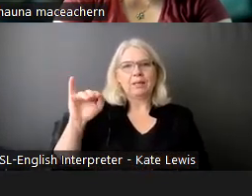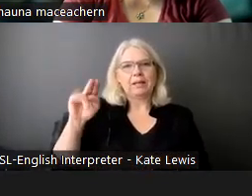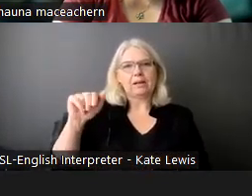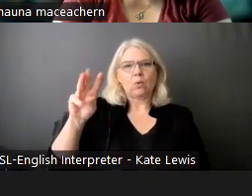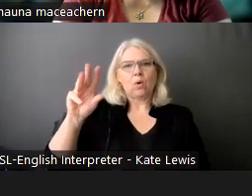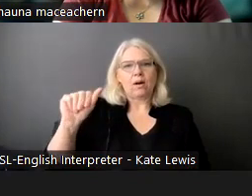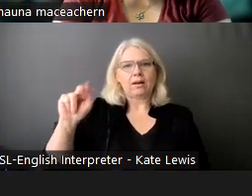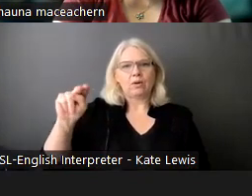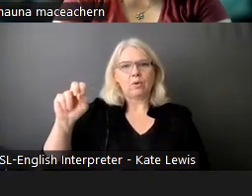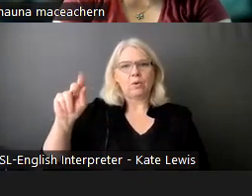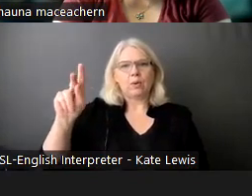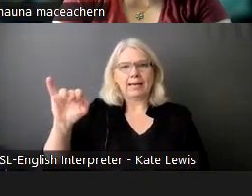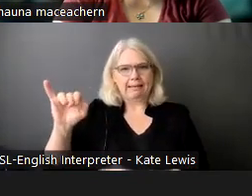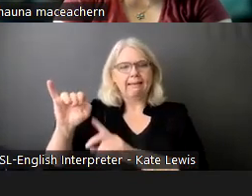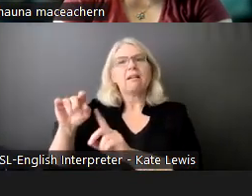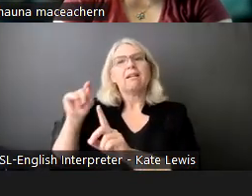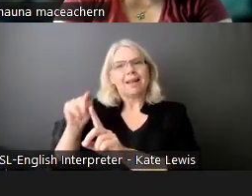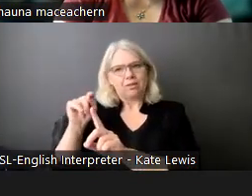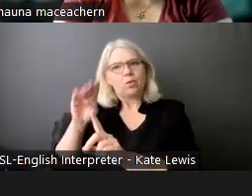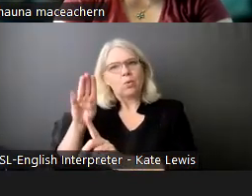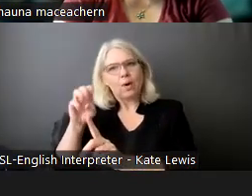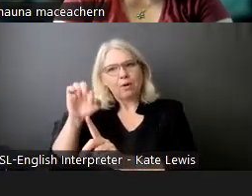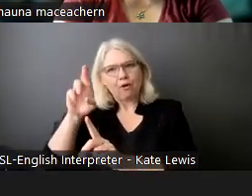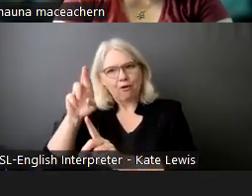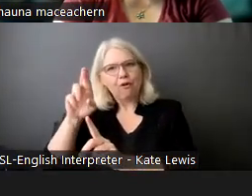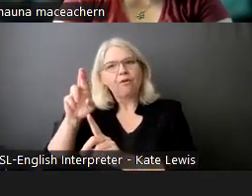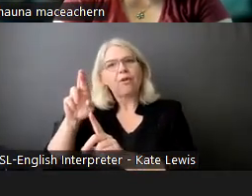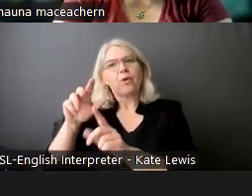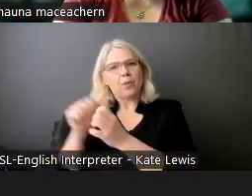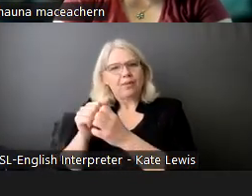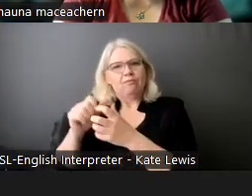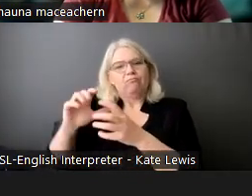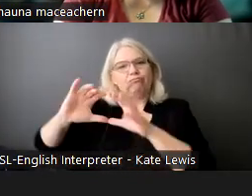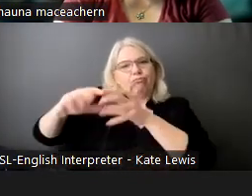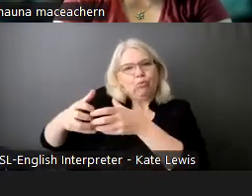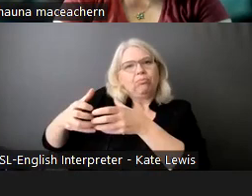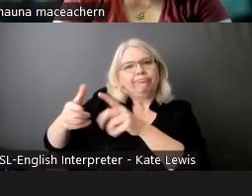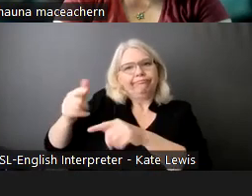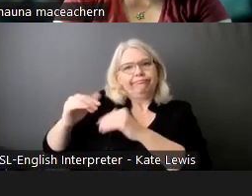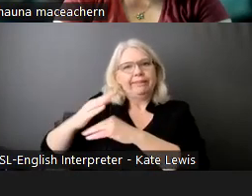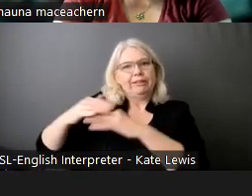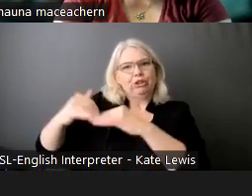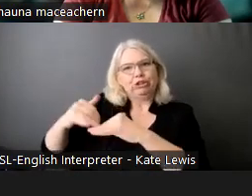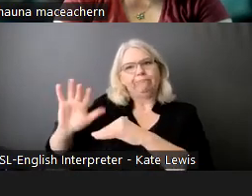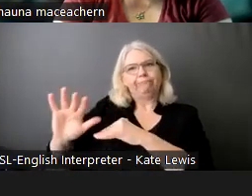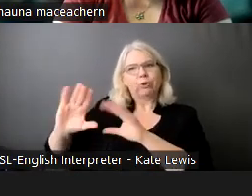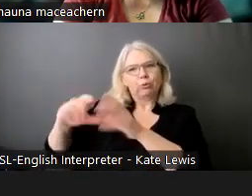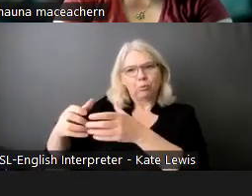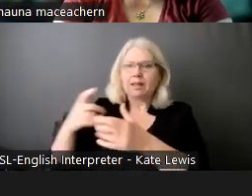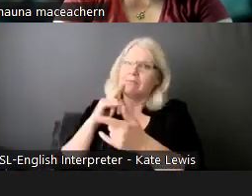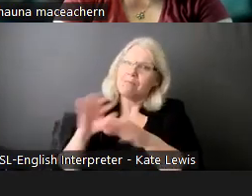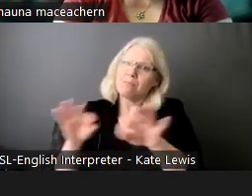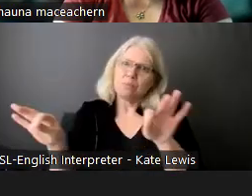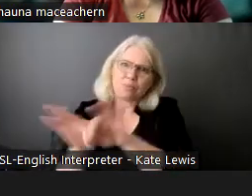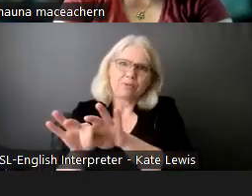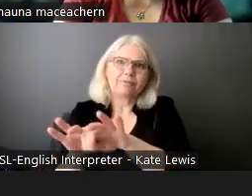preventing elder abuse webinar with the group through Theater. So a very important webinar working with our